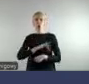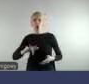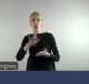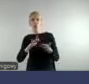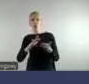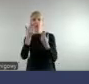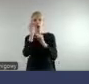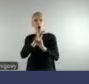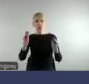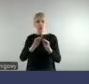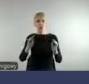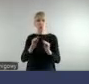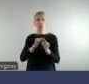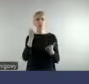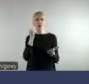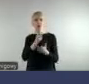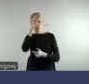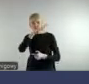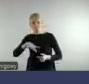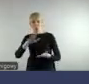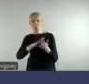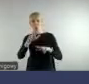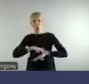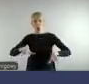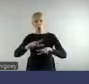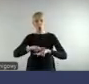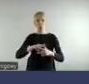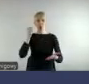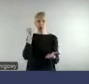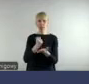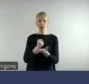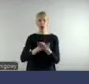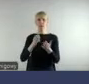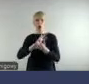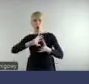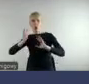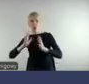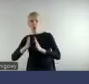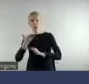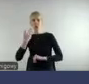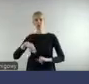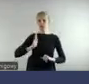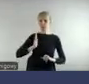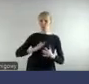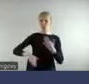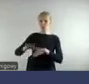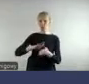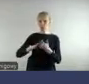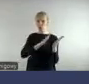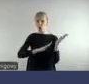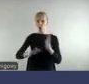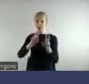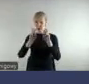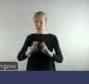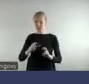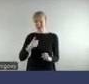preparedness department, which I represent here. So the county governors have no independent political